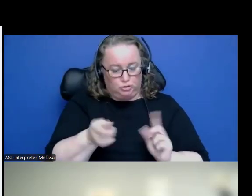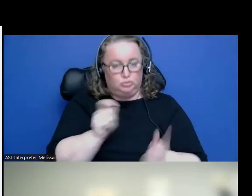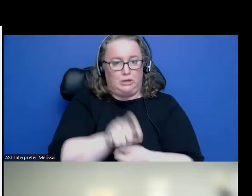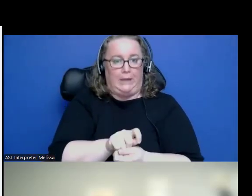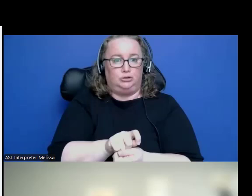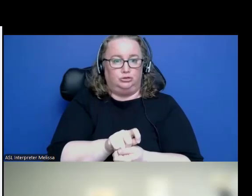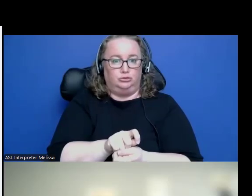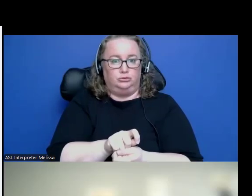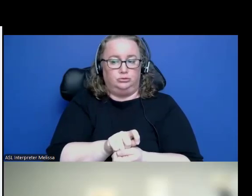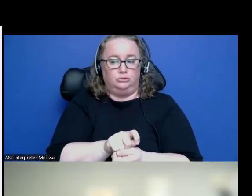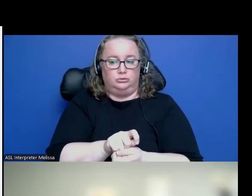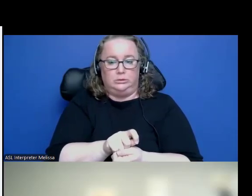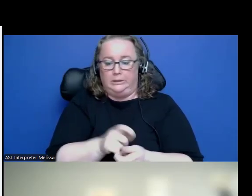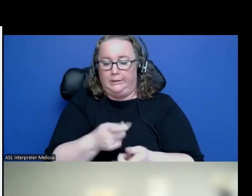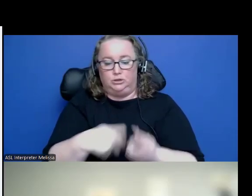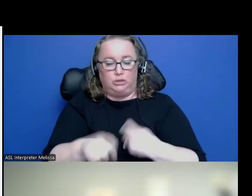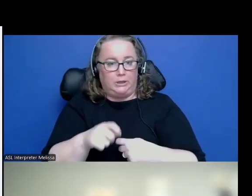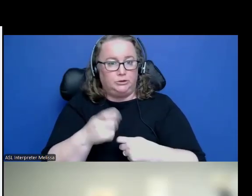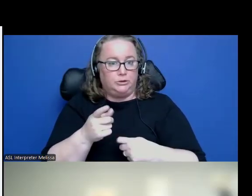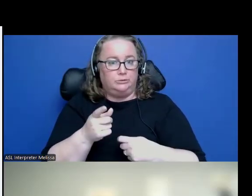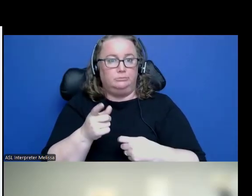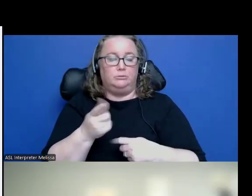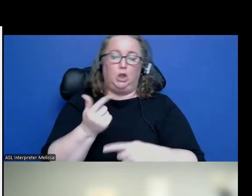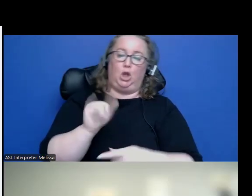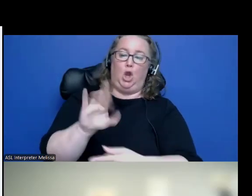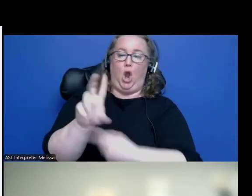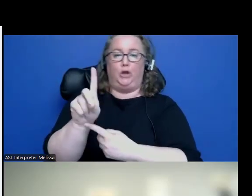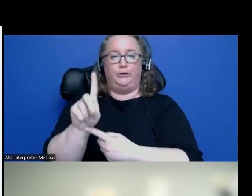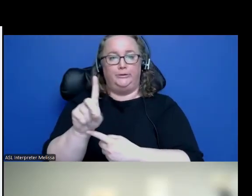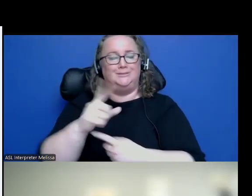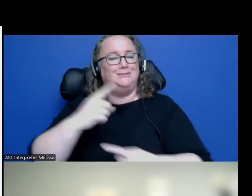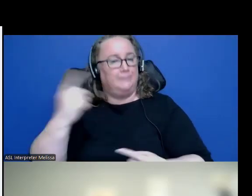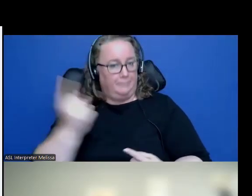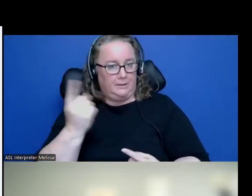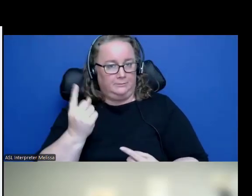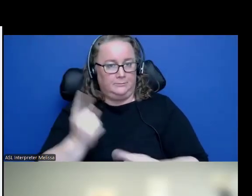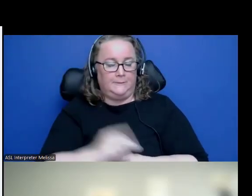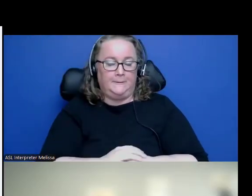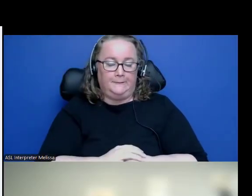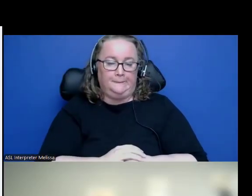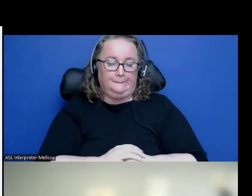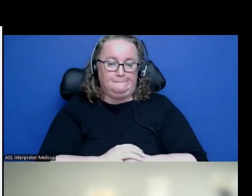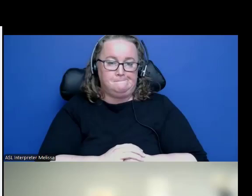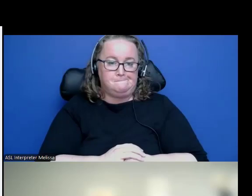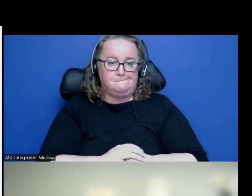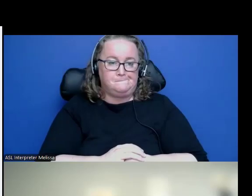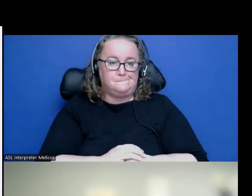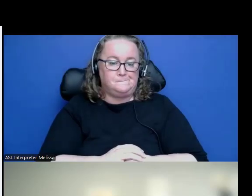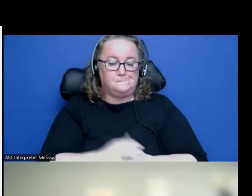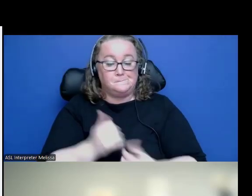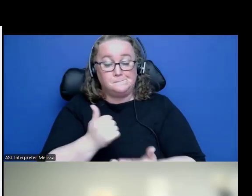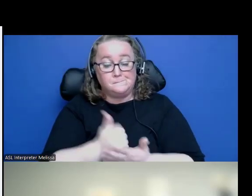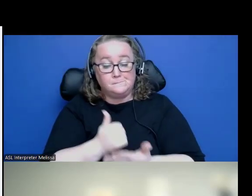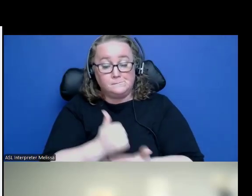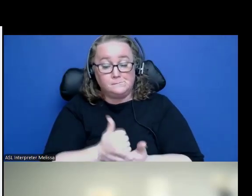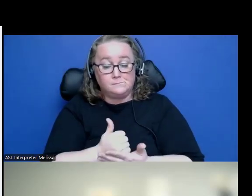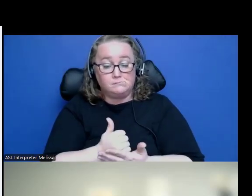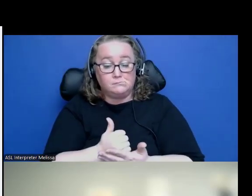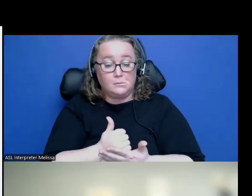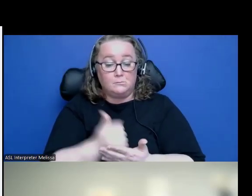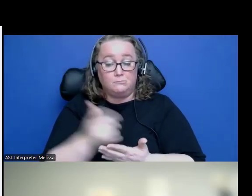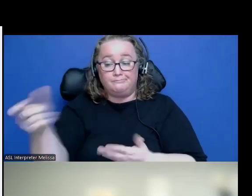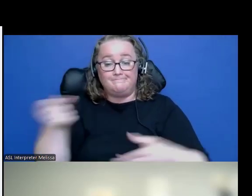A changing of the guard is in order to bring in individual